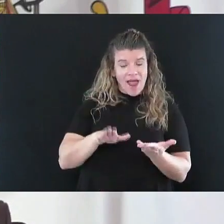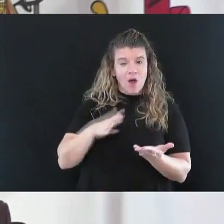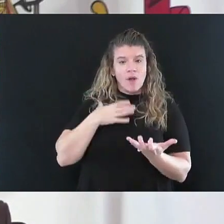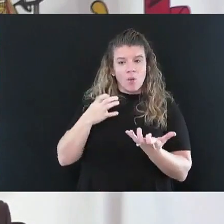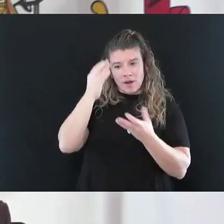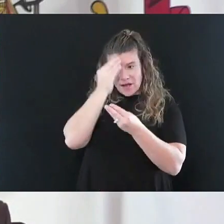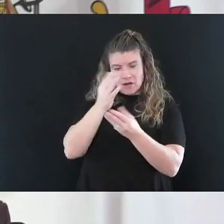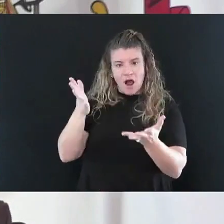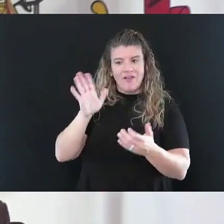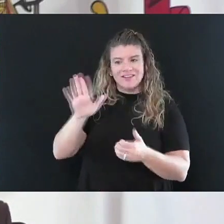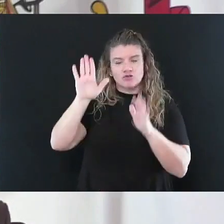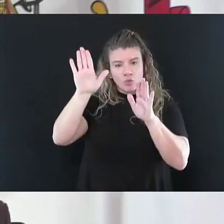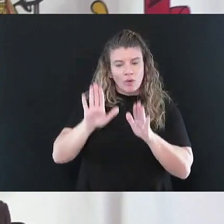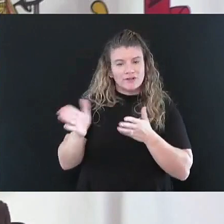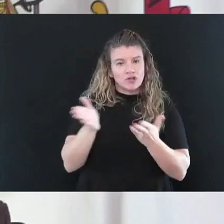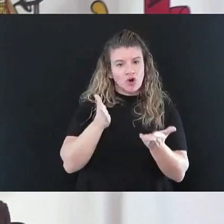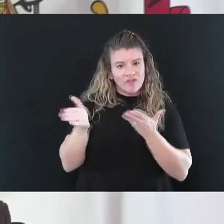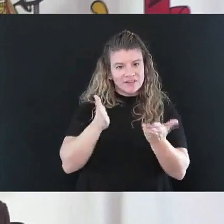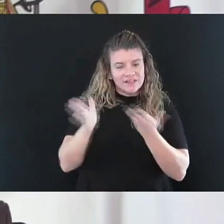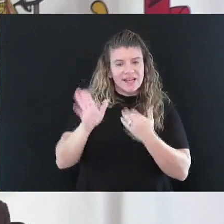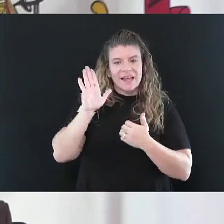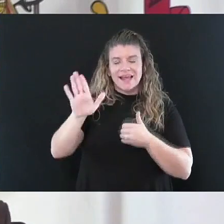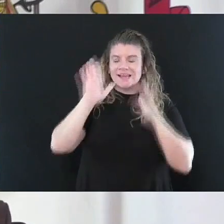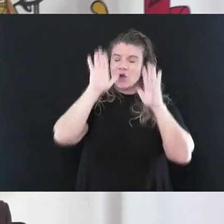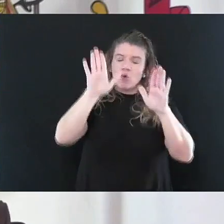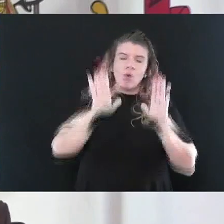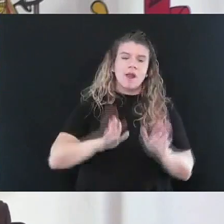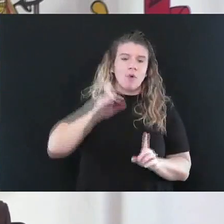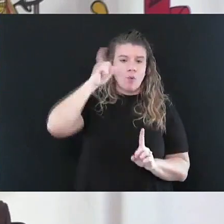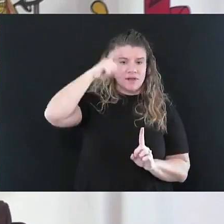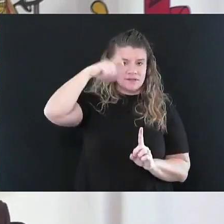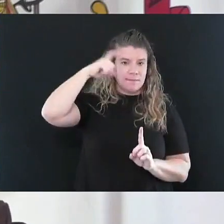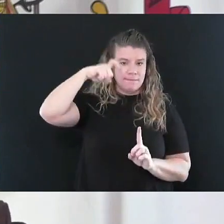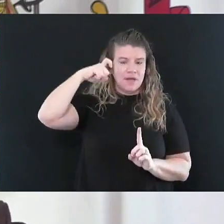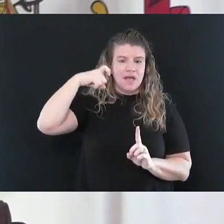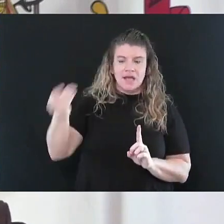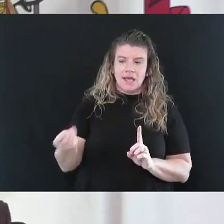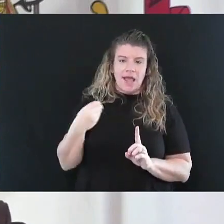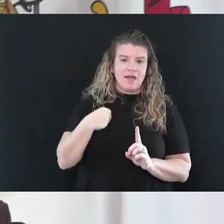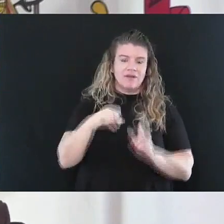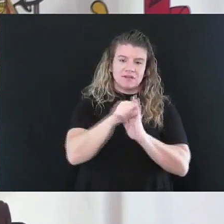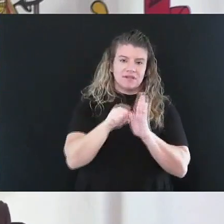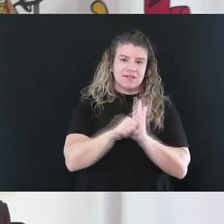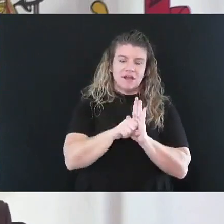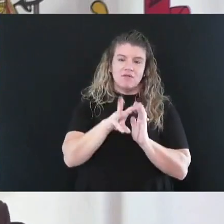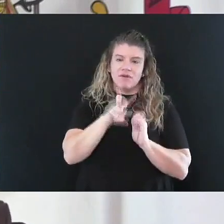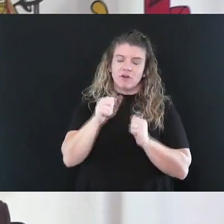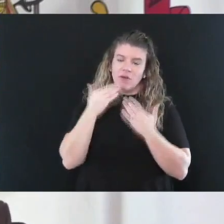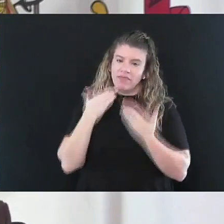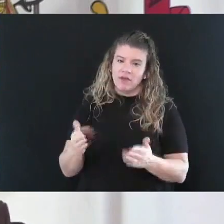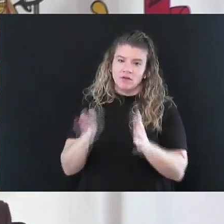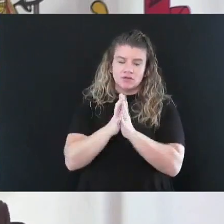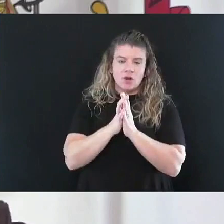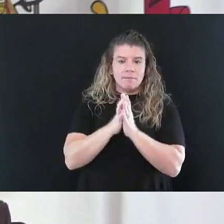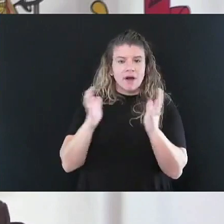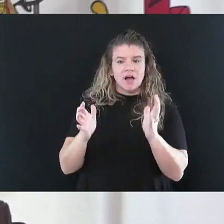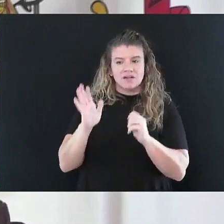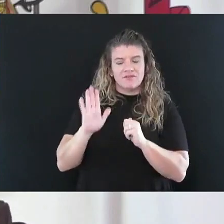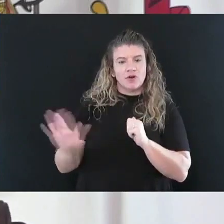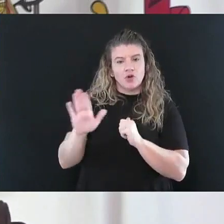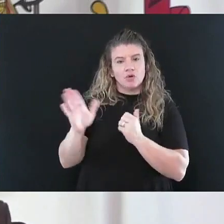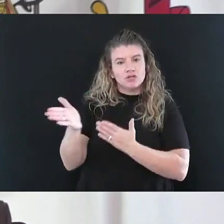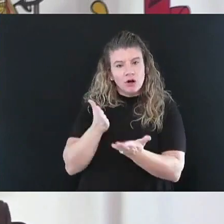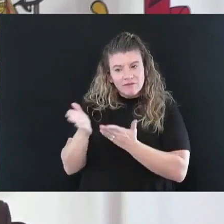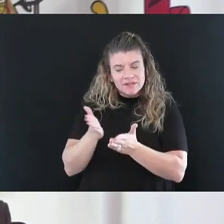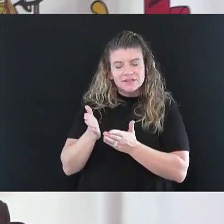all the great service and his incredible wisdom that he gave to the state of West Virginia. And thank you so much, sir, and thank you for his